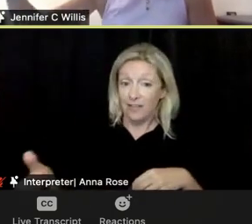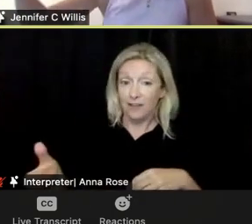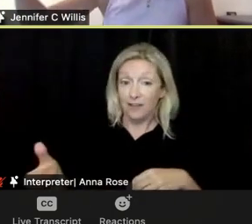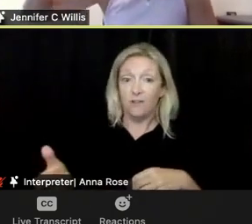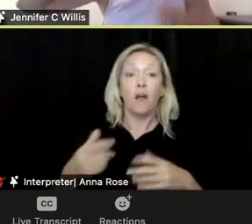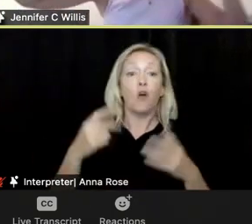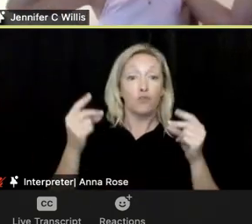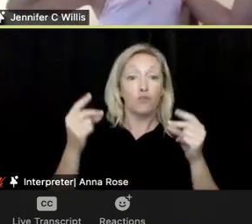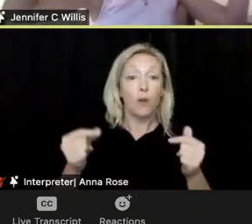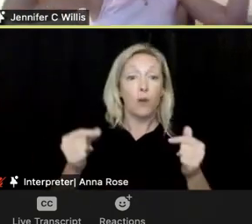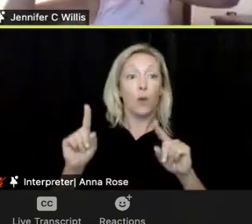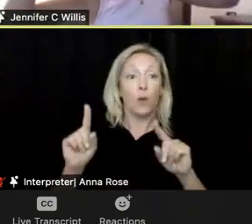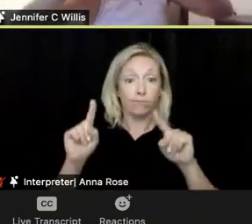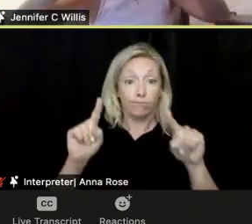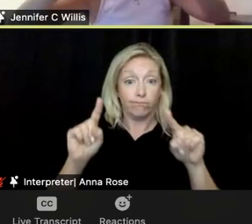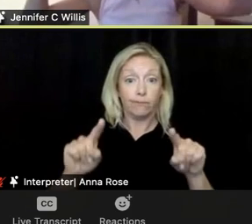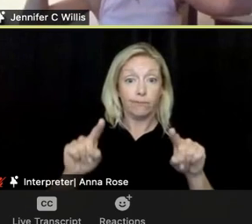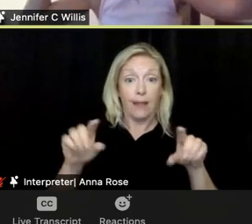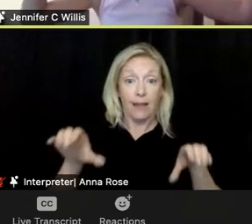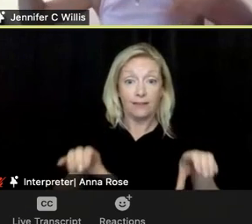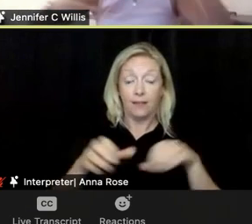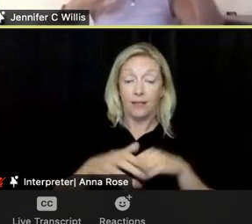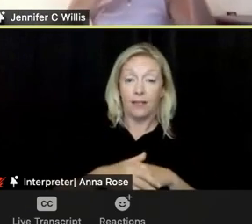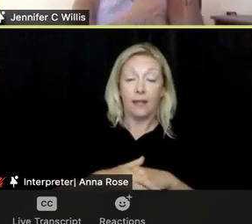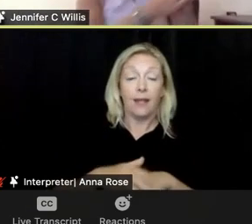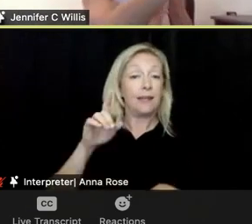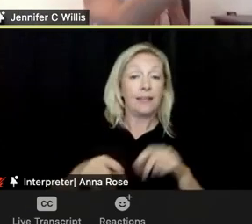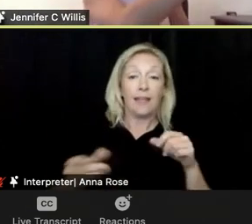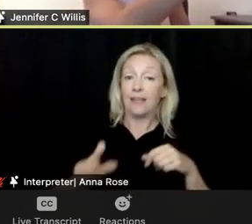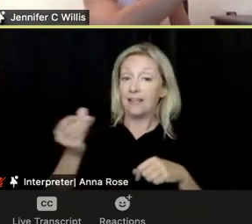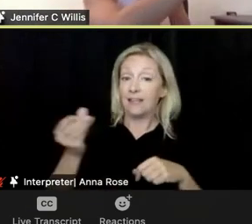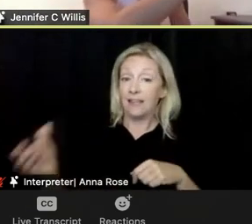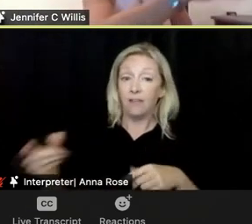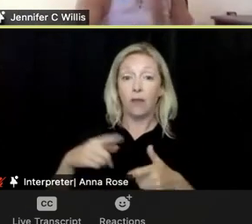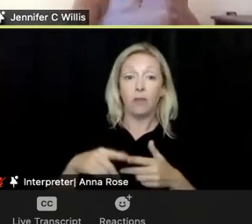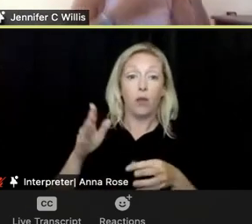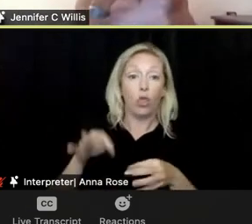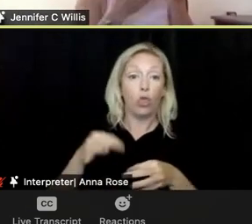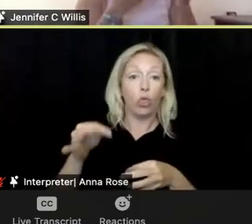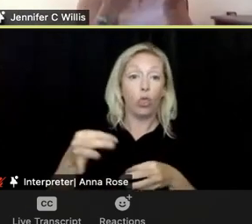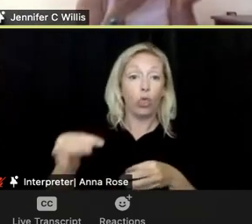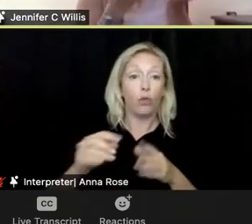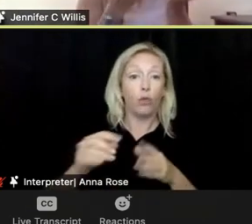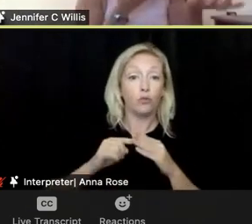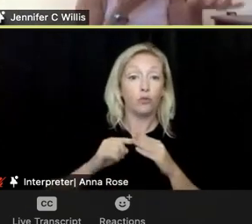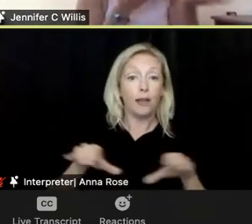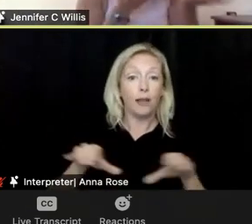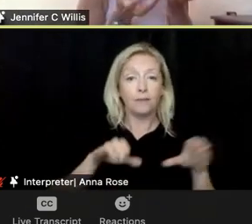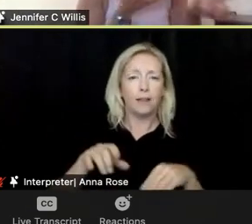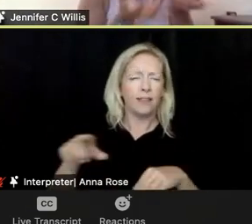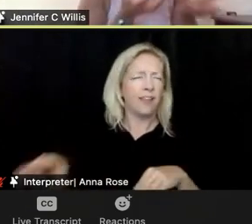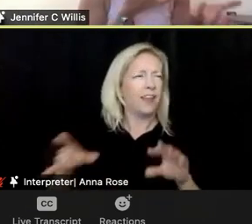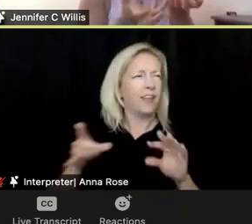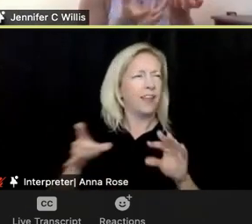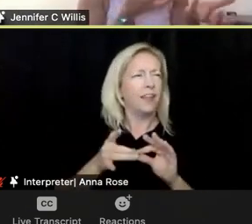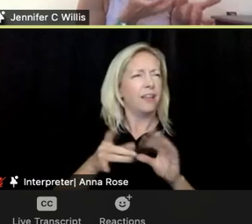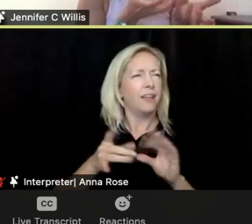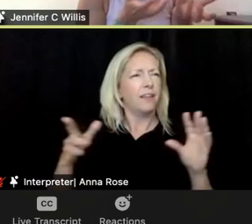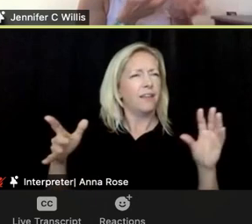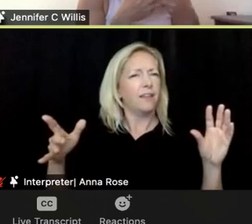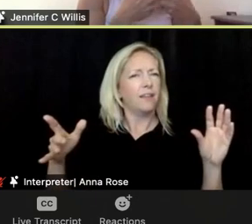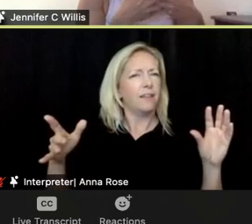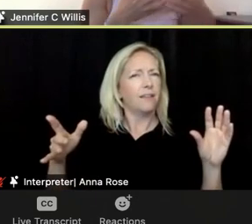a while, if we get distracted and we don't actually head to that activity, then that language and that pairing moment